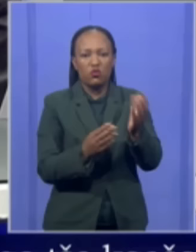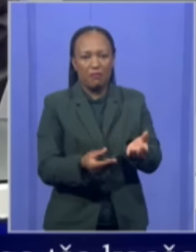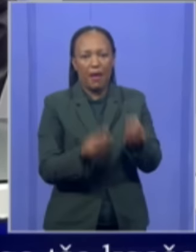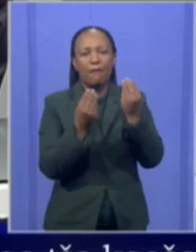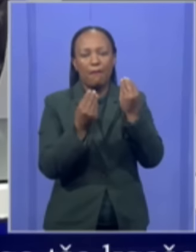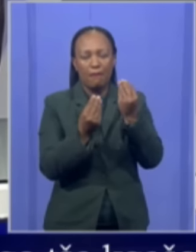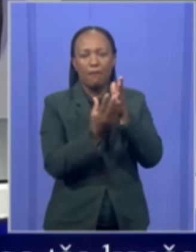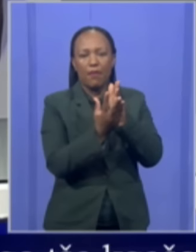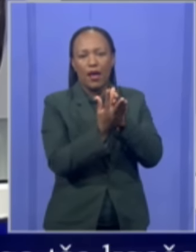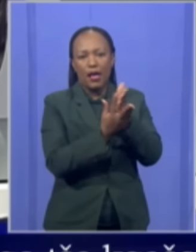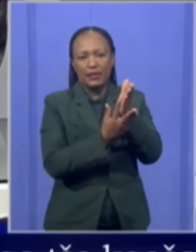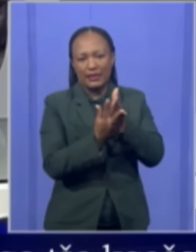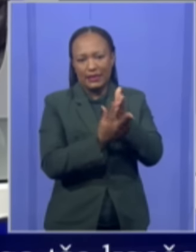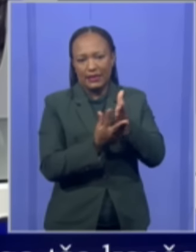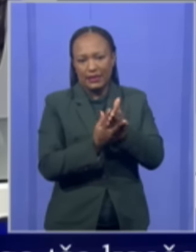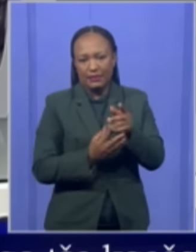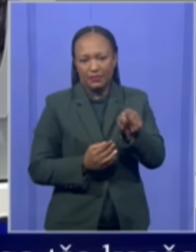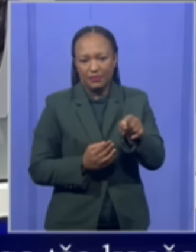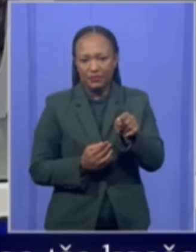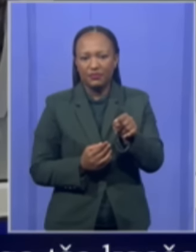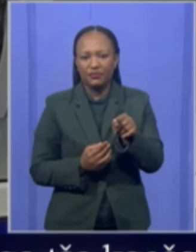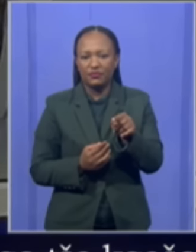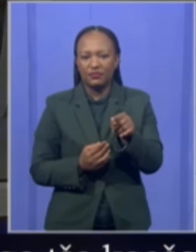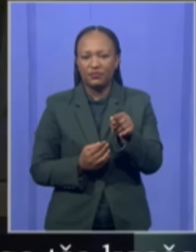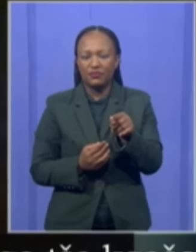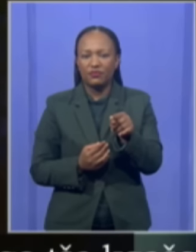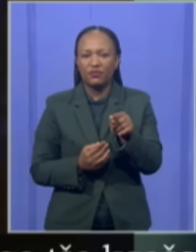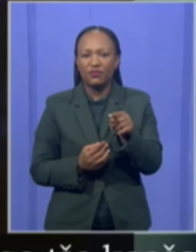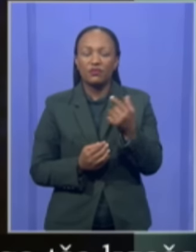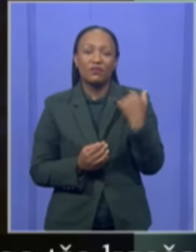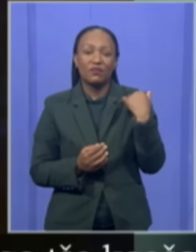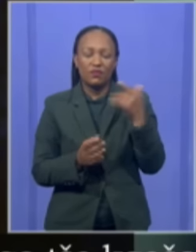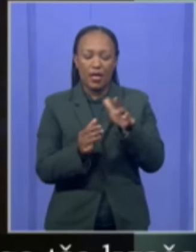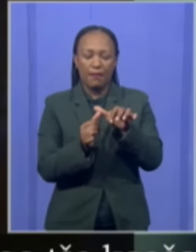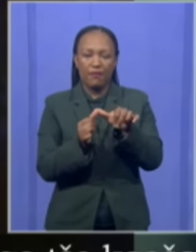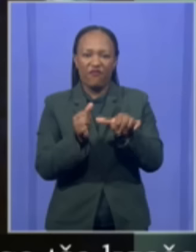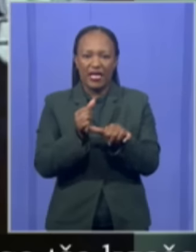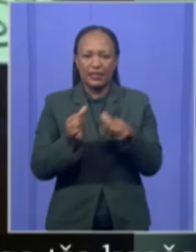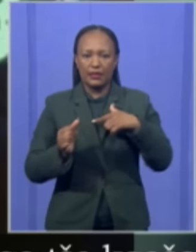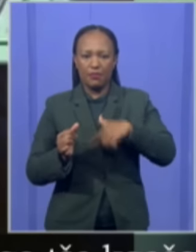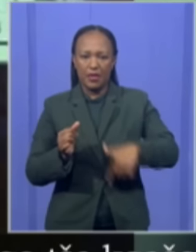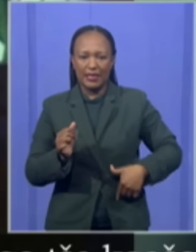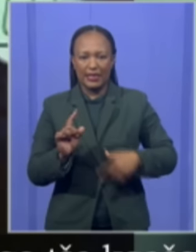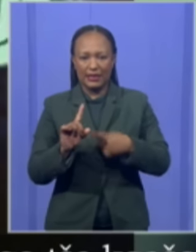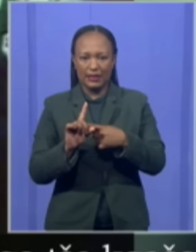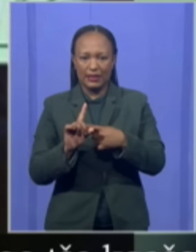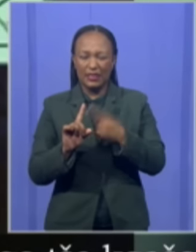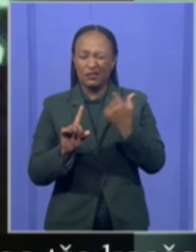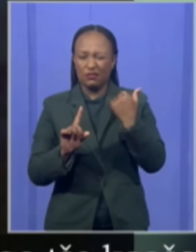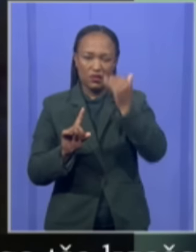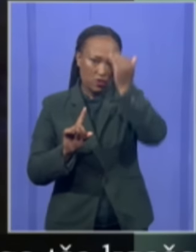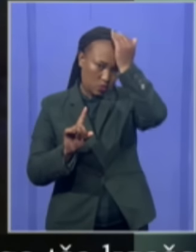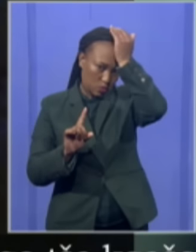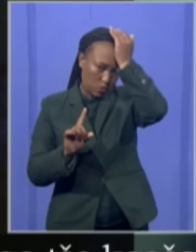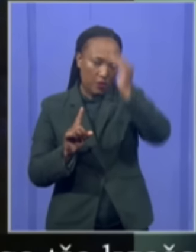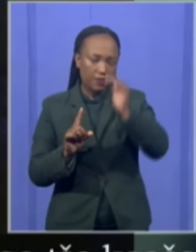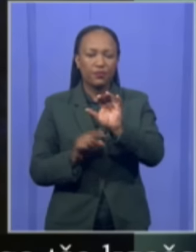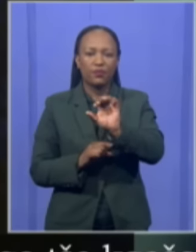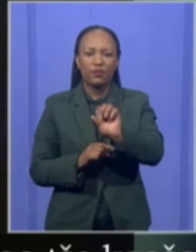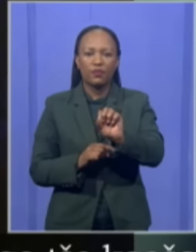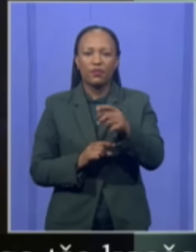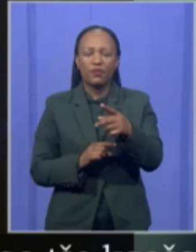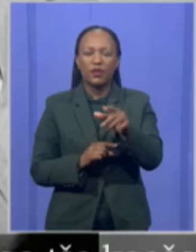be rena le yena ka nako ele be le motlatša mopresidente ge Shabir Shaik ba mo